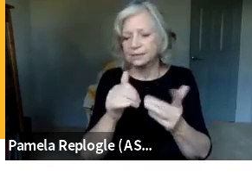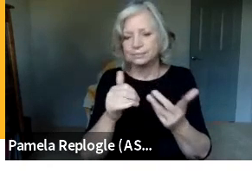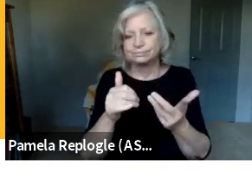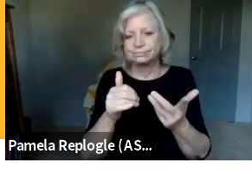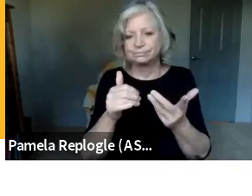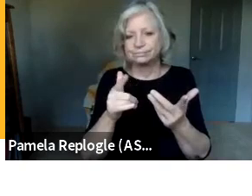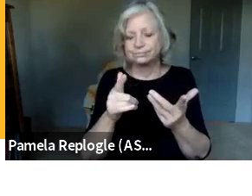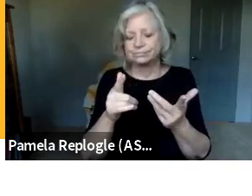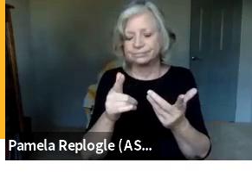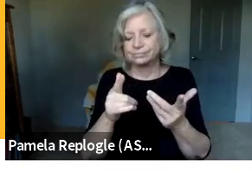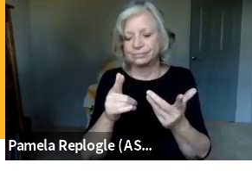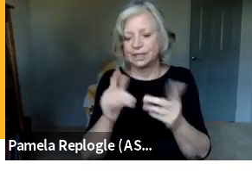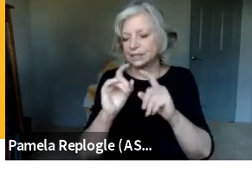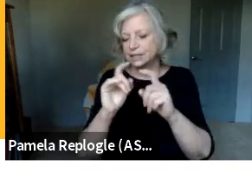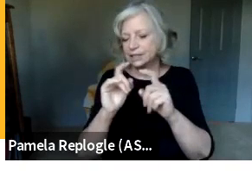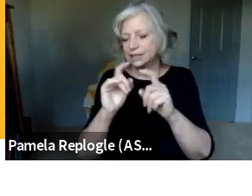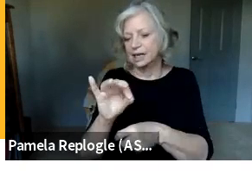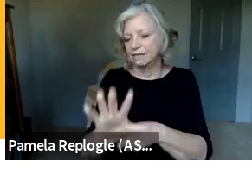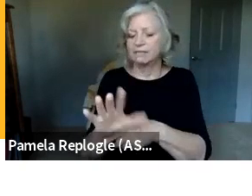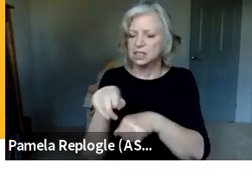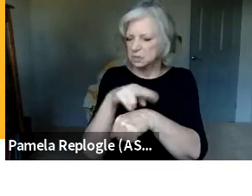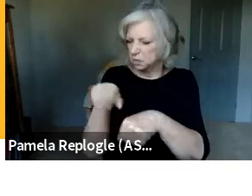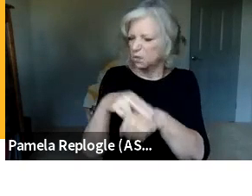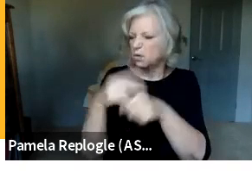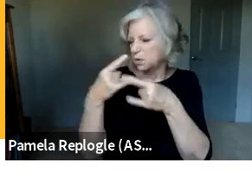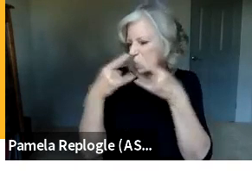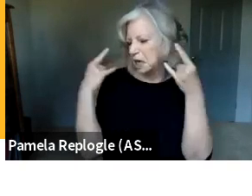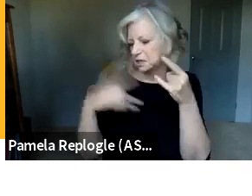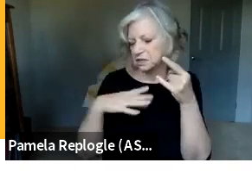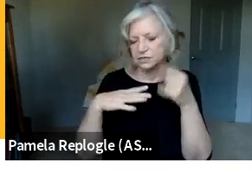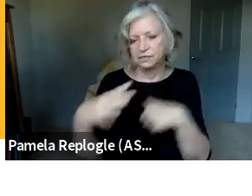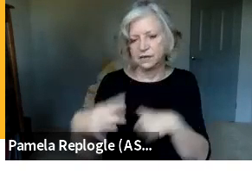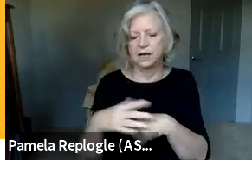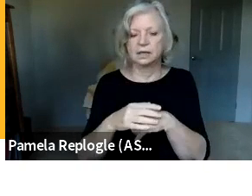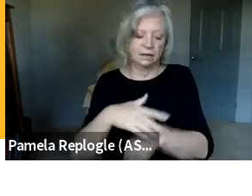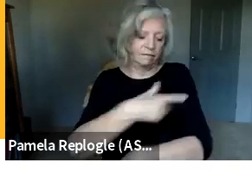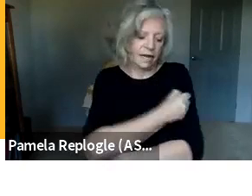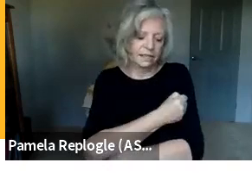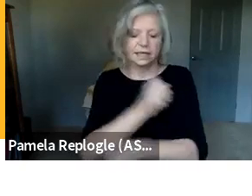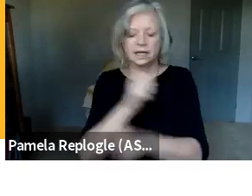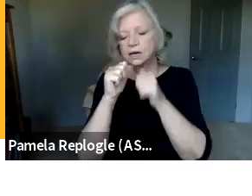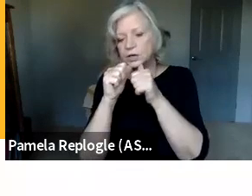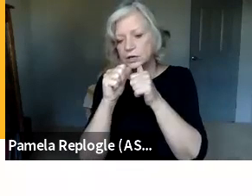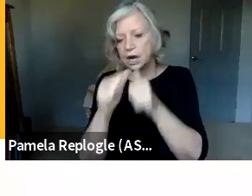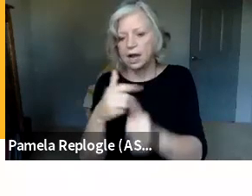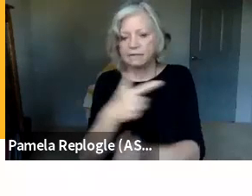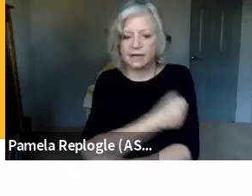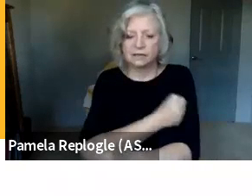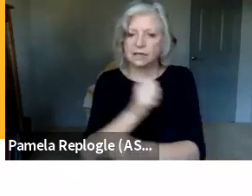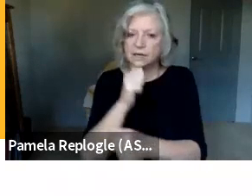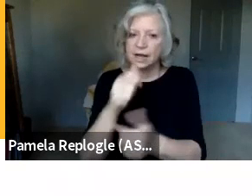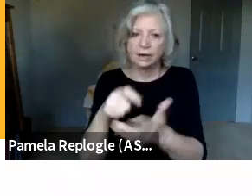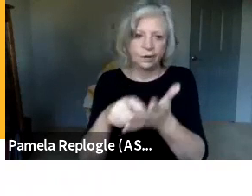Regular face coverings are required for unvaccinated people. And vaccinated people don't need to use a face covering.